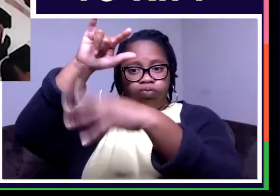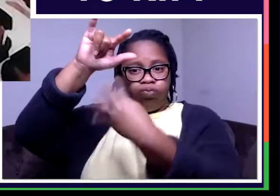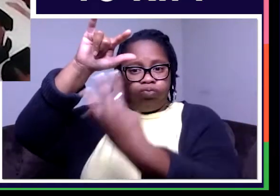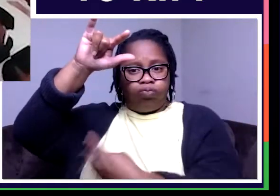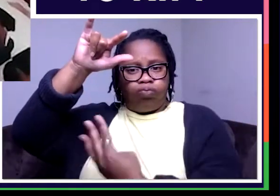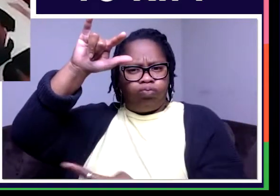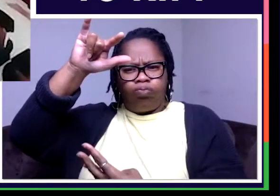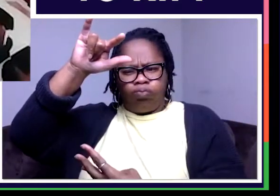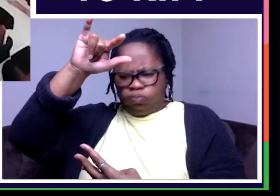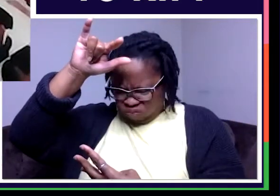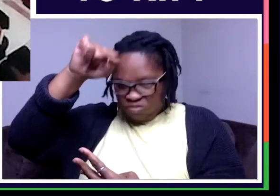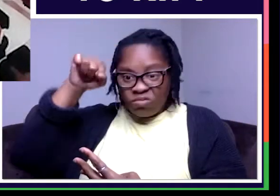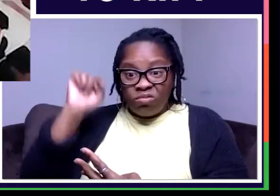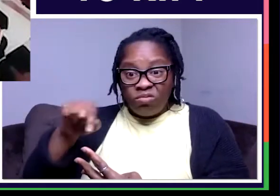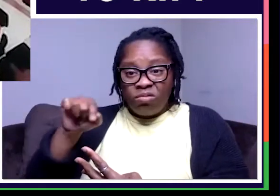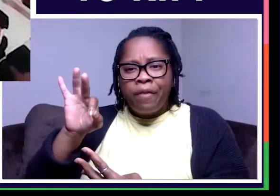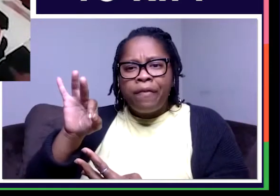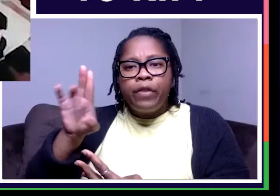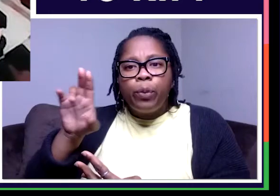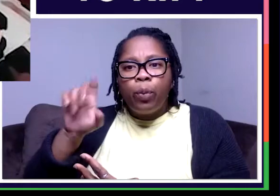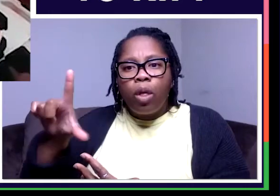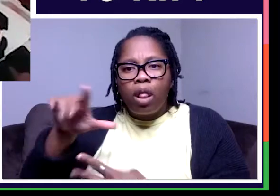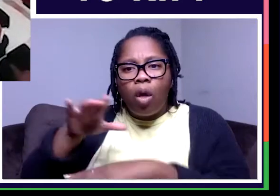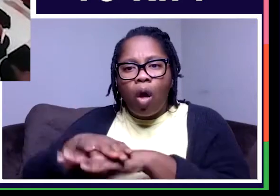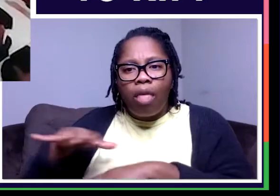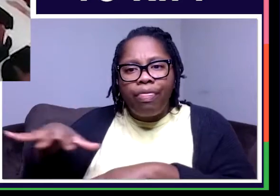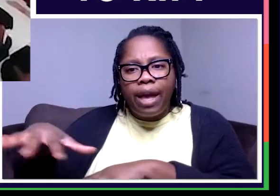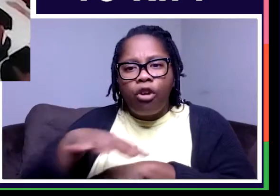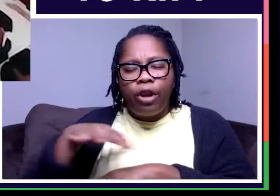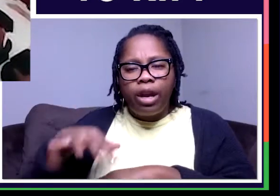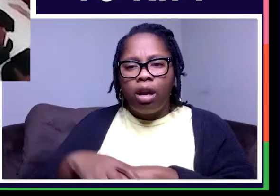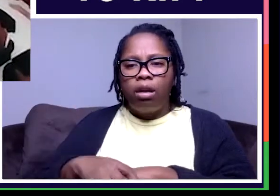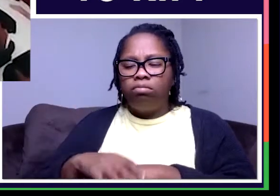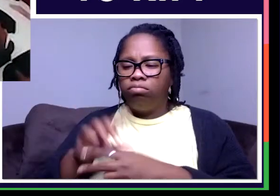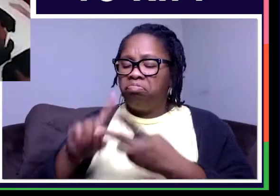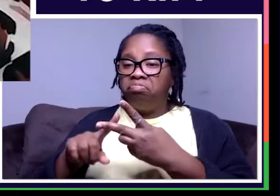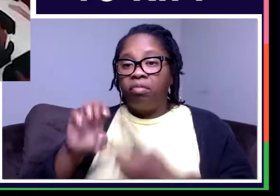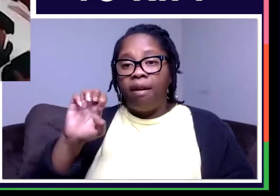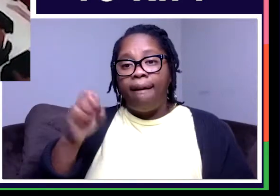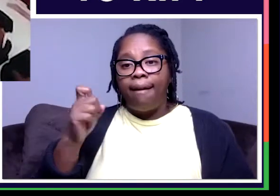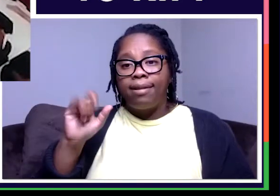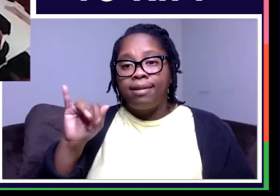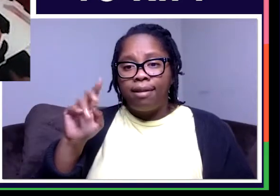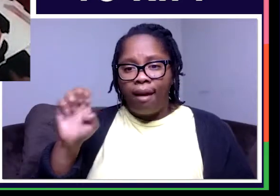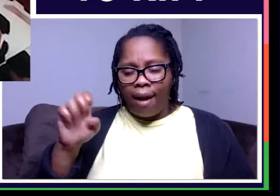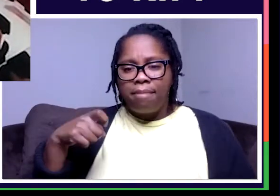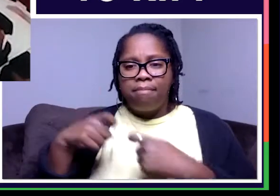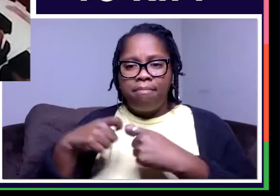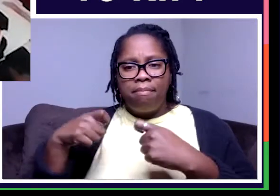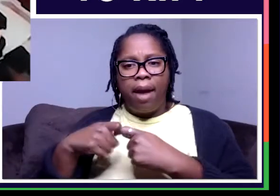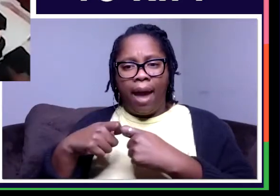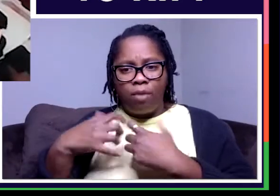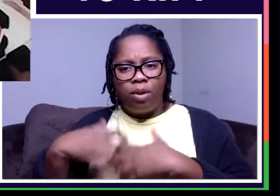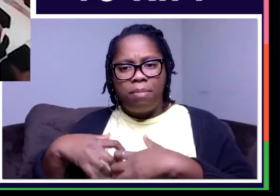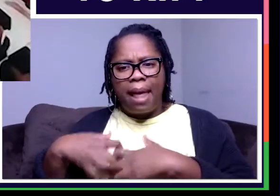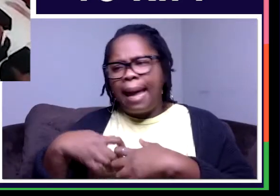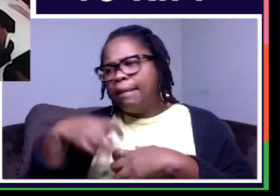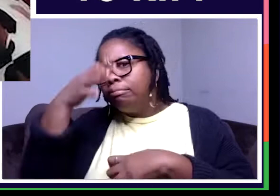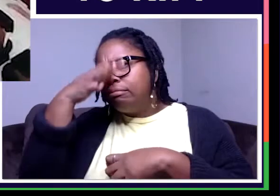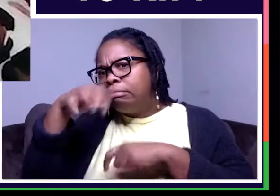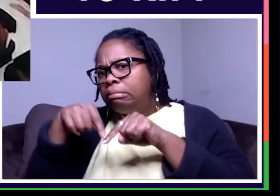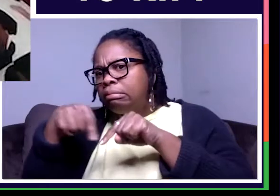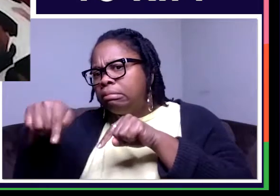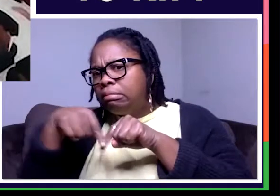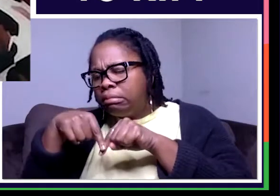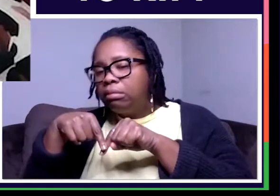Cudahy residents, teachers, and children. An Exide battery recycling plant, just a